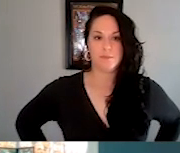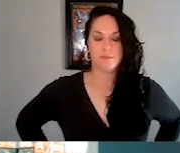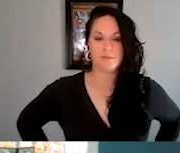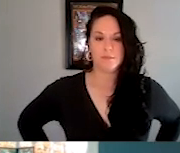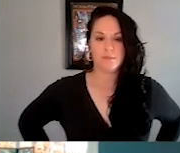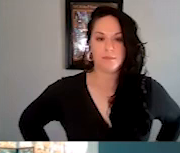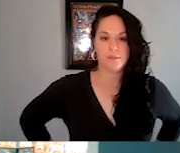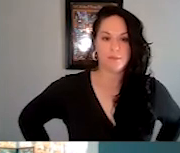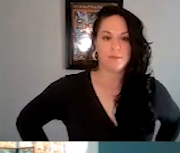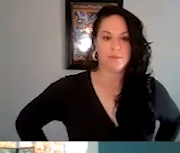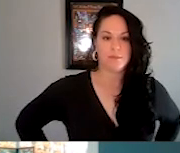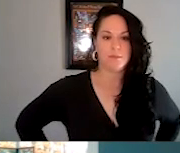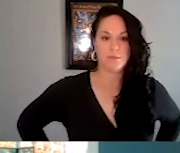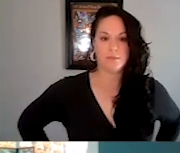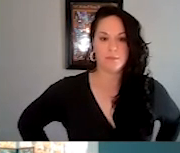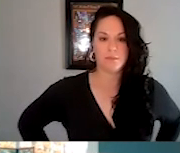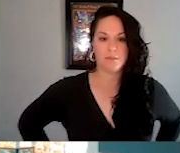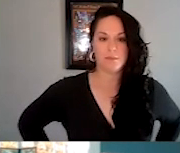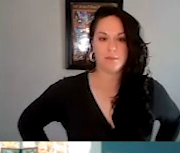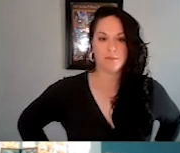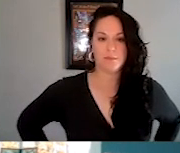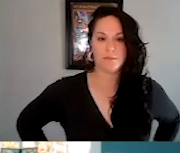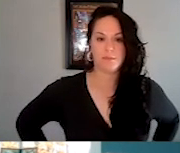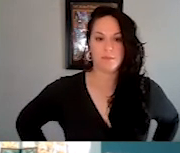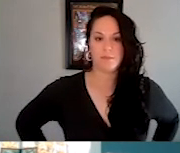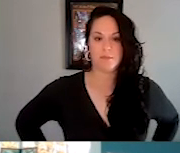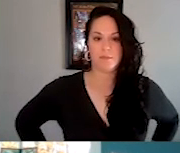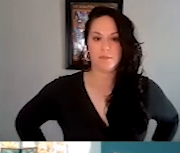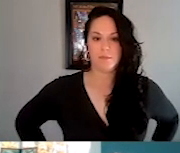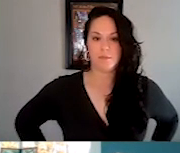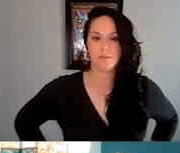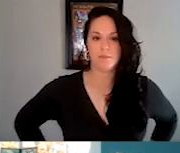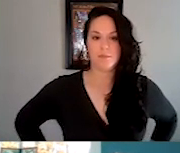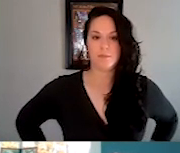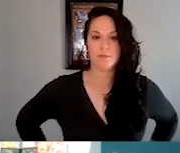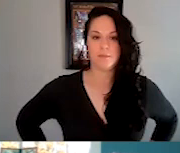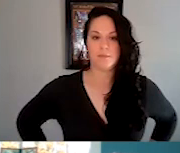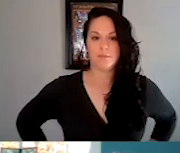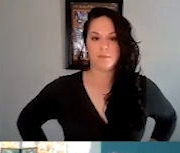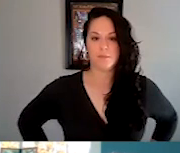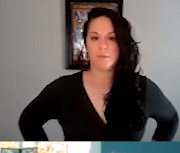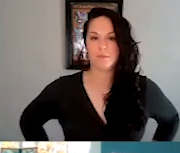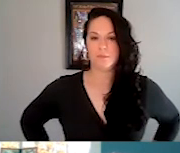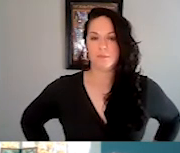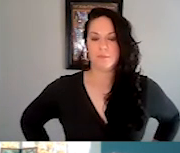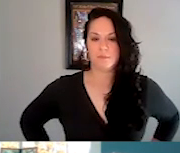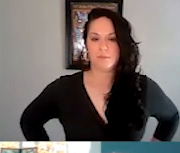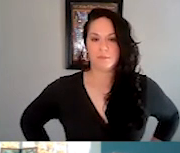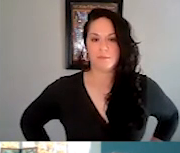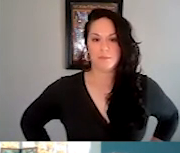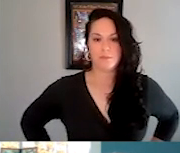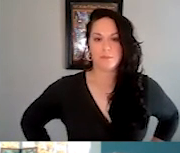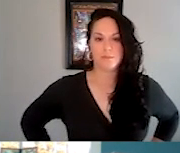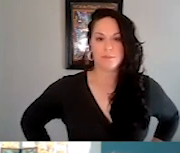and did a webinar, and then they collected all of these Delta-8 products, took pictures of the ones that were being sold, involved youth in collecting